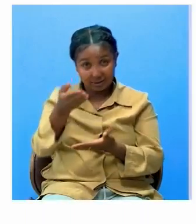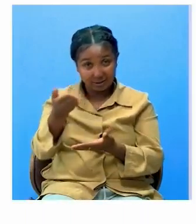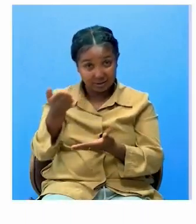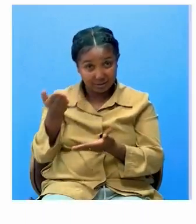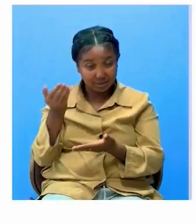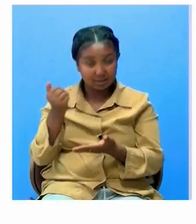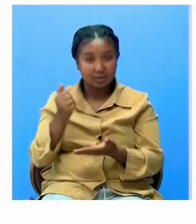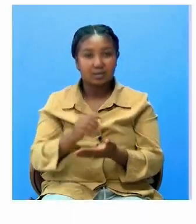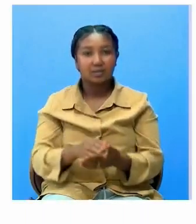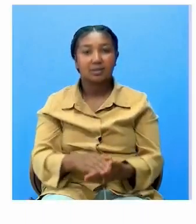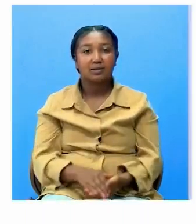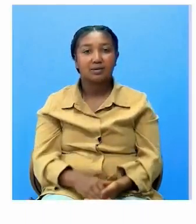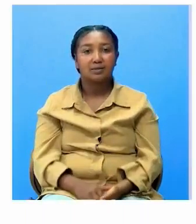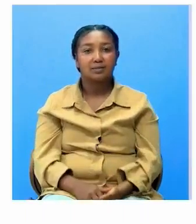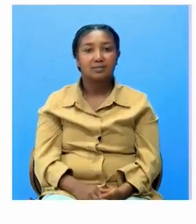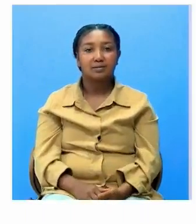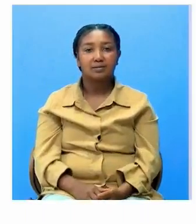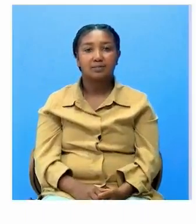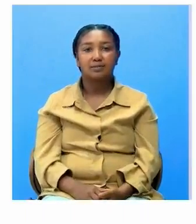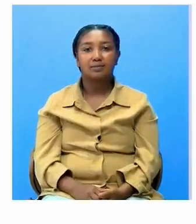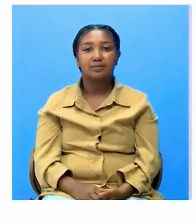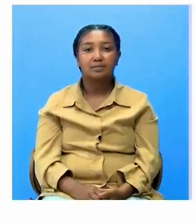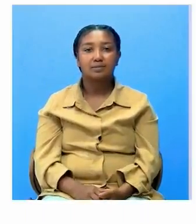Or we learned